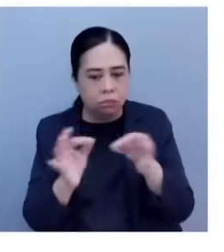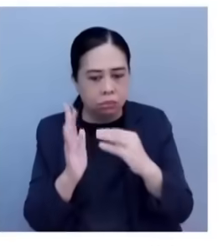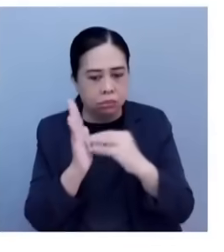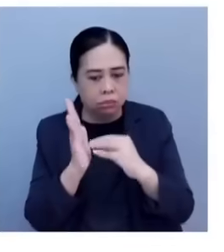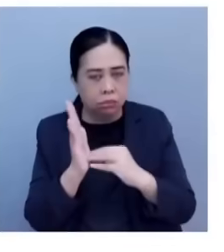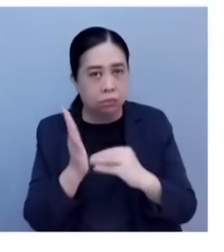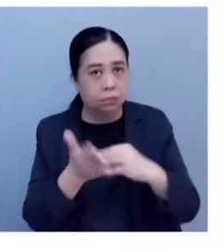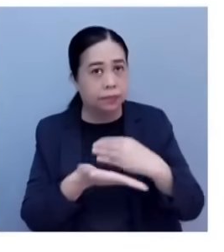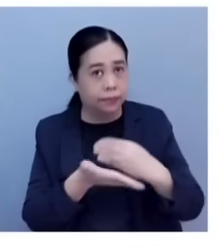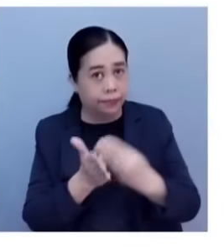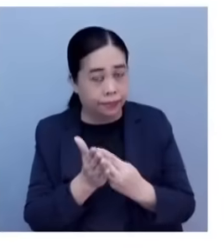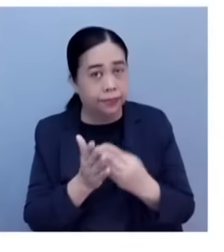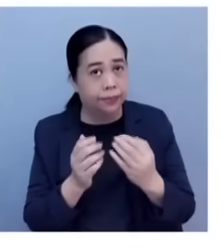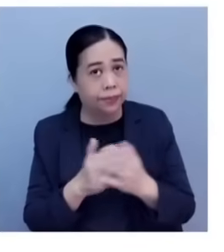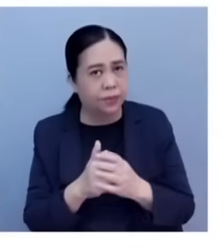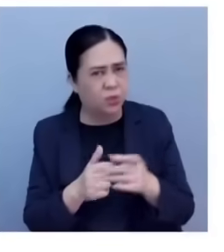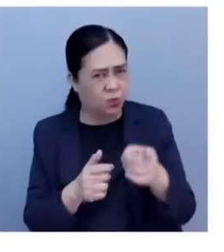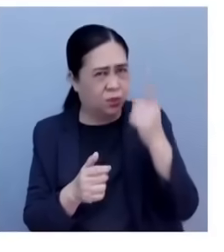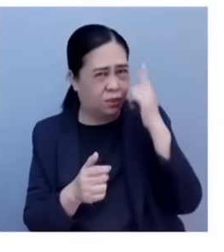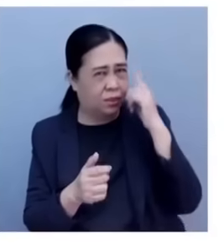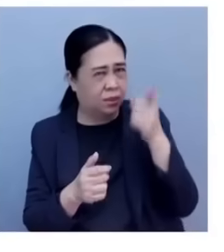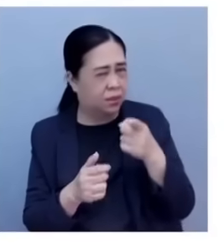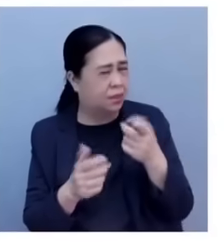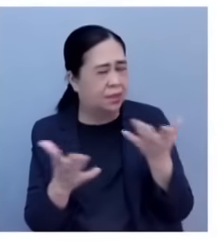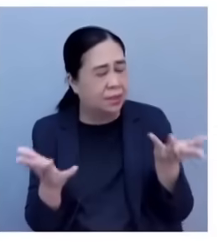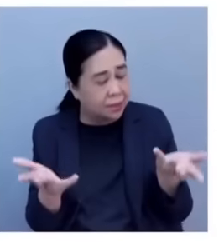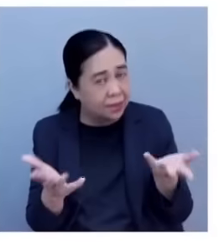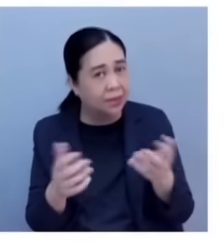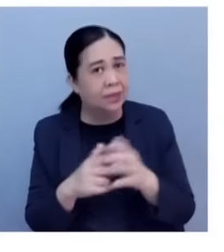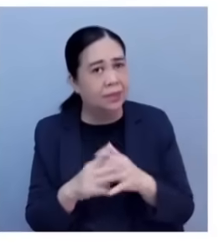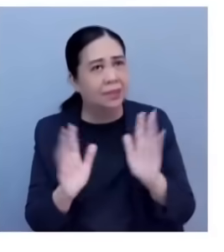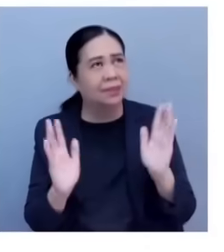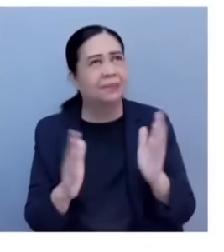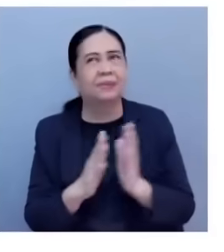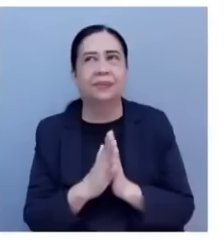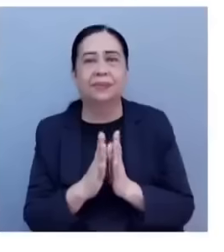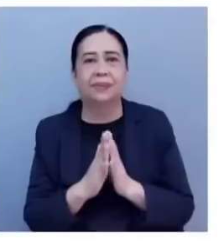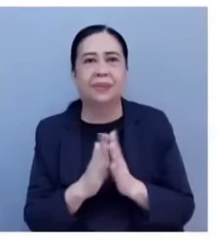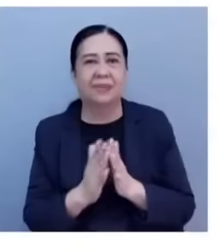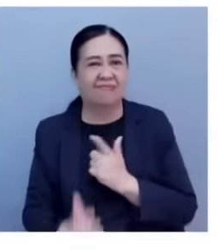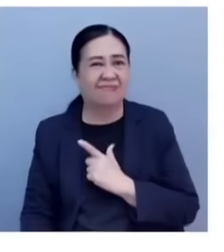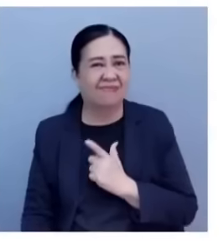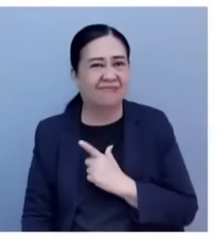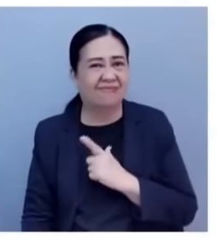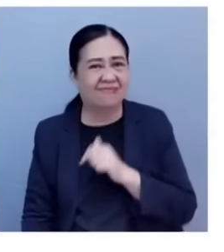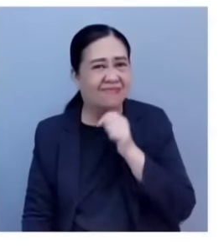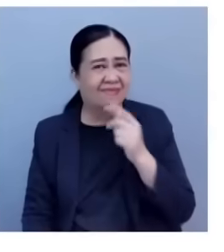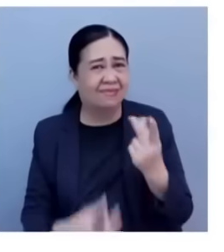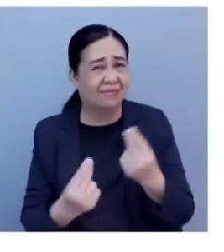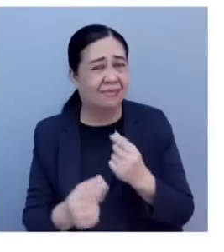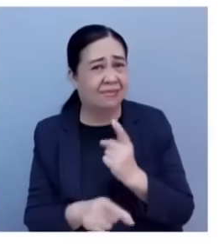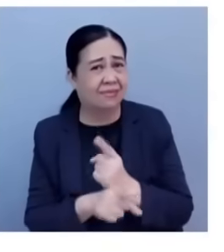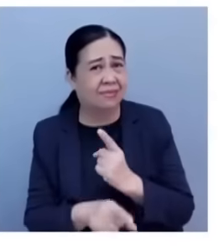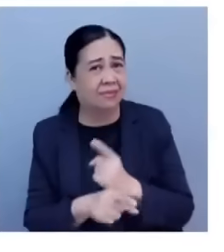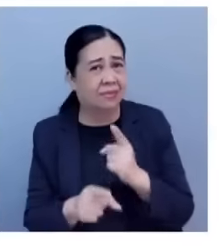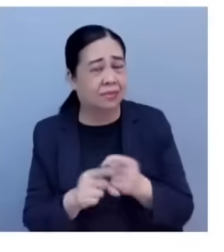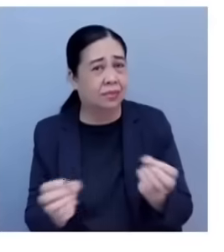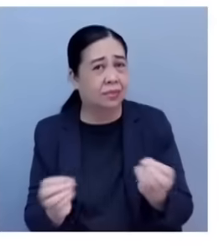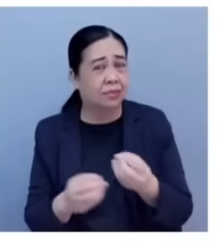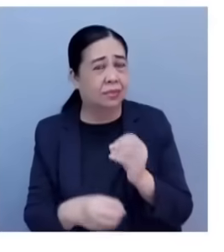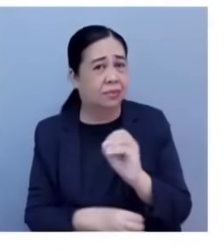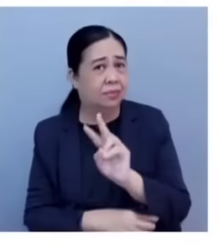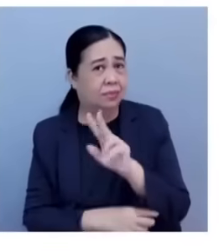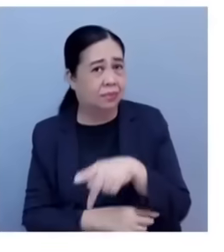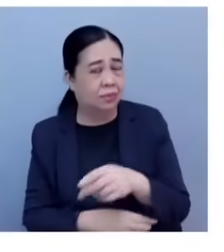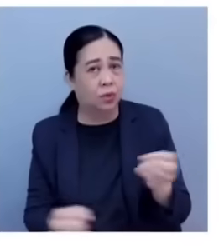budget. Do you think that at the very least there's some sort of laziness there on the part of the Office of the Vice